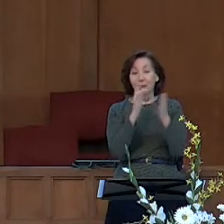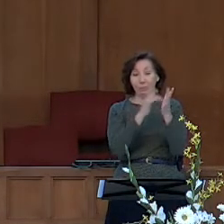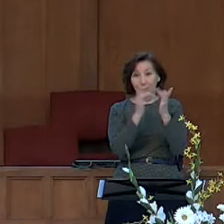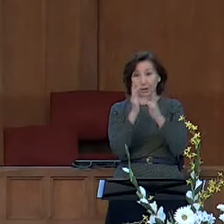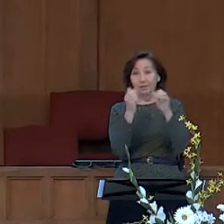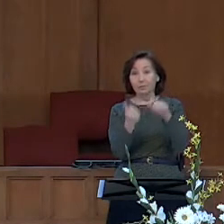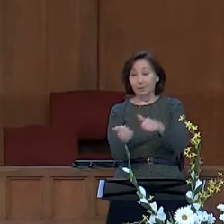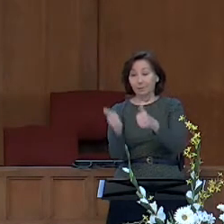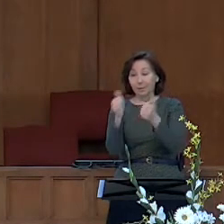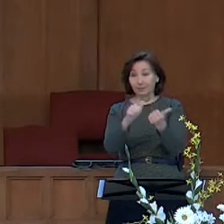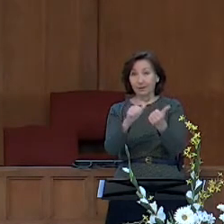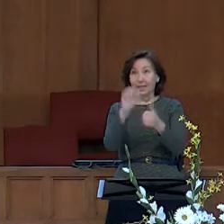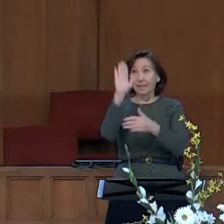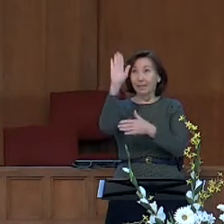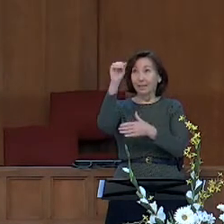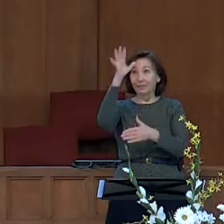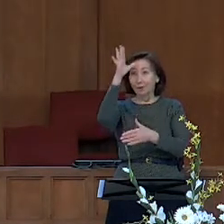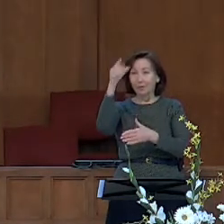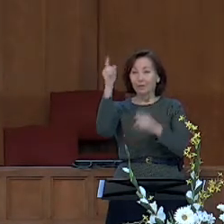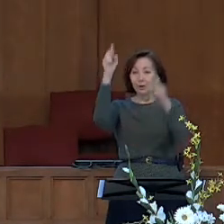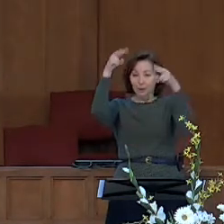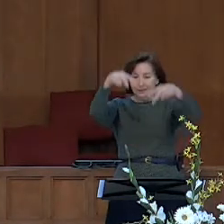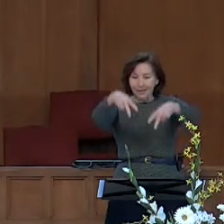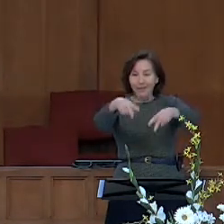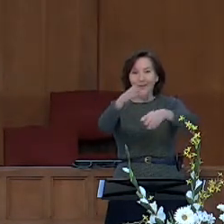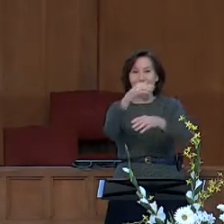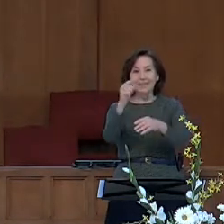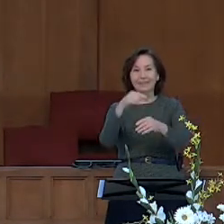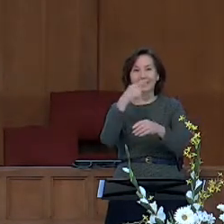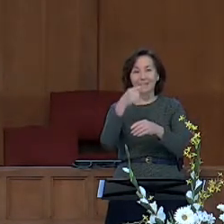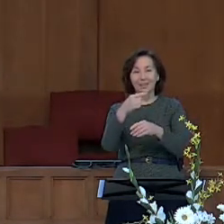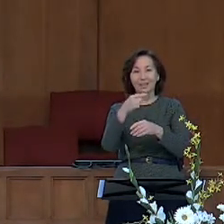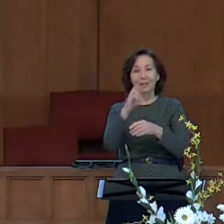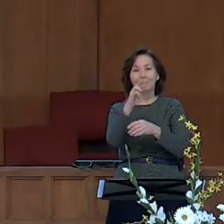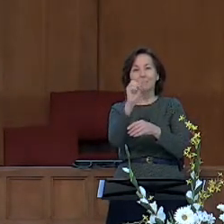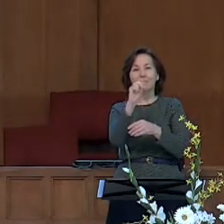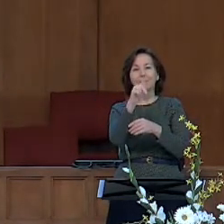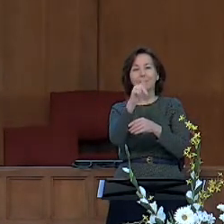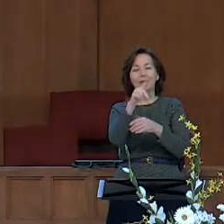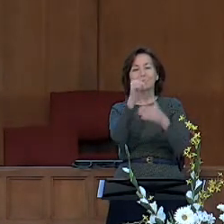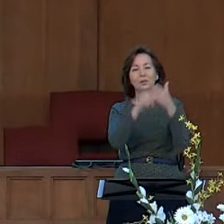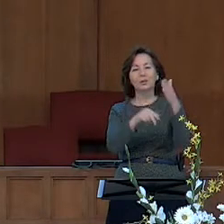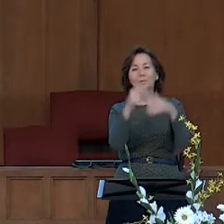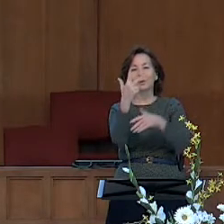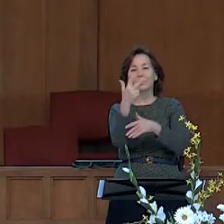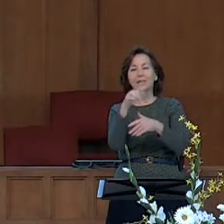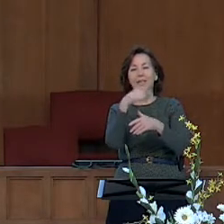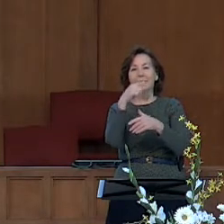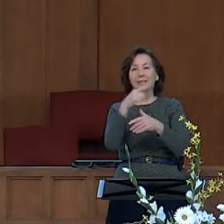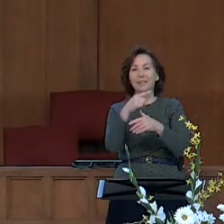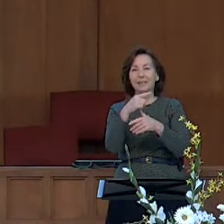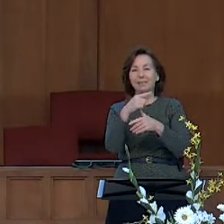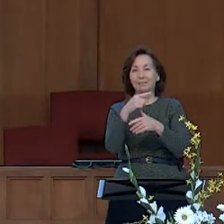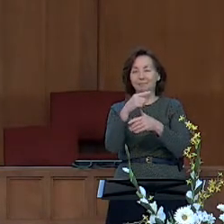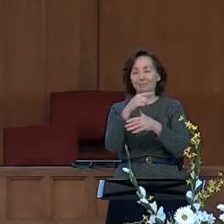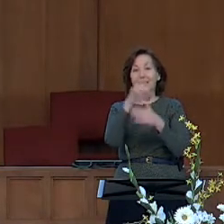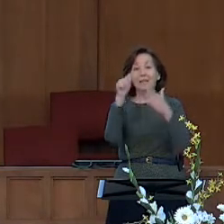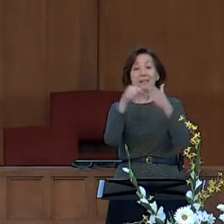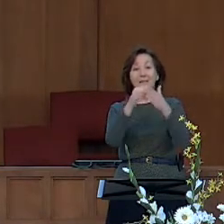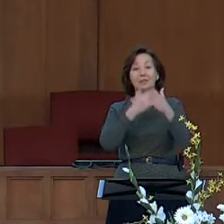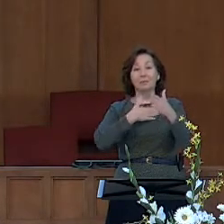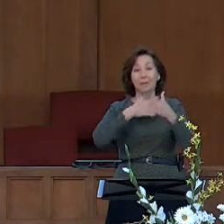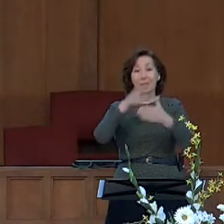baptized, his father looked down on him. And in Matthew chapter 3, verse 17, he says, hey guys, this is